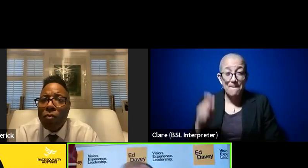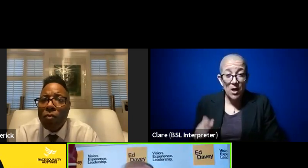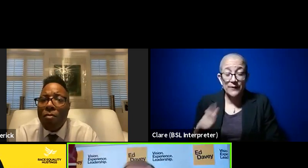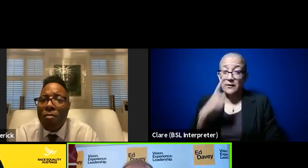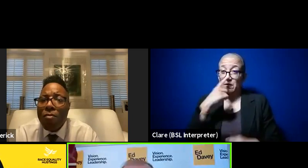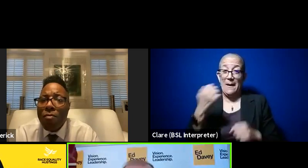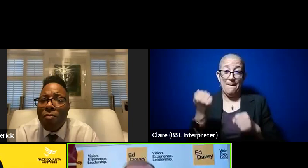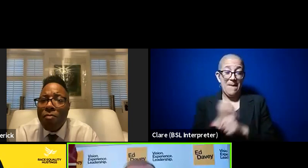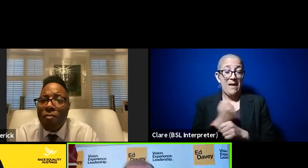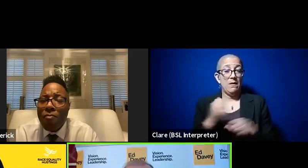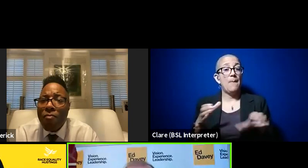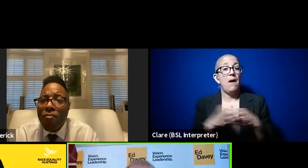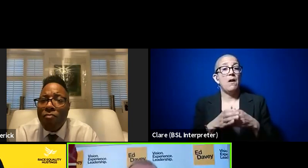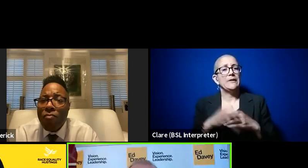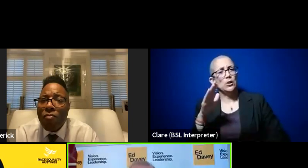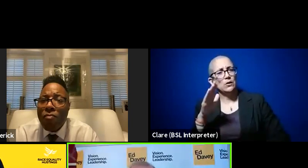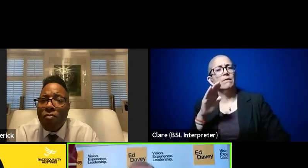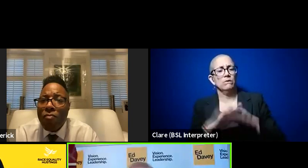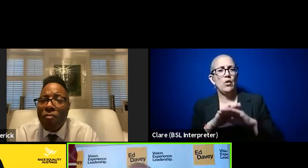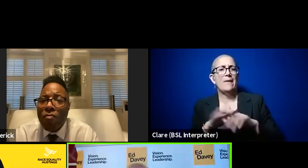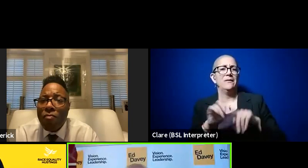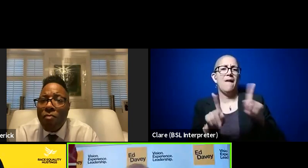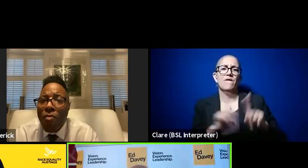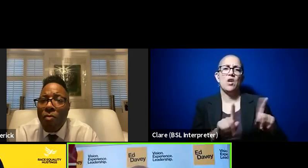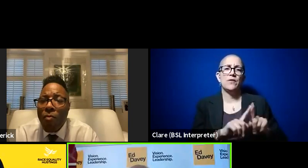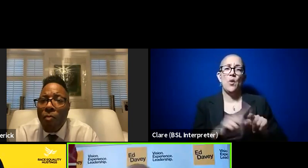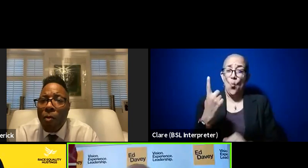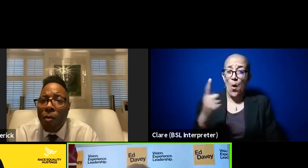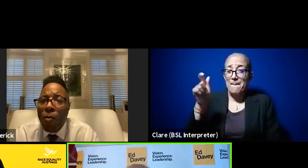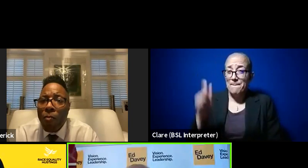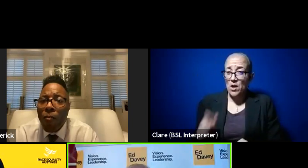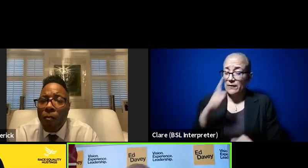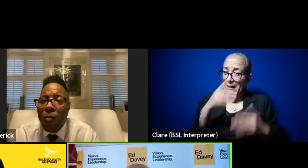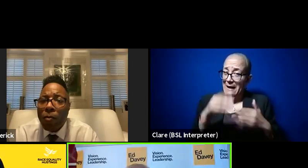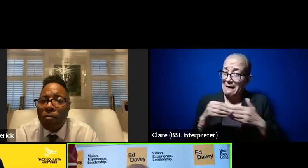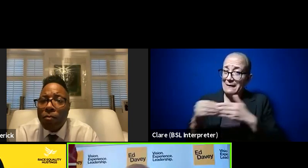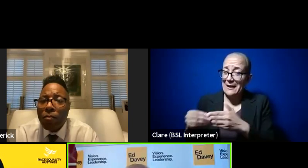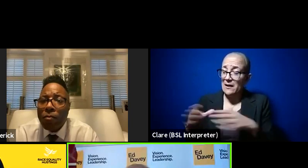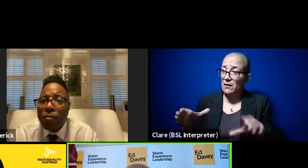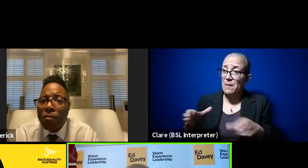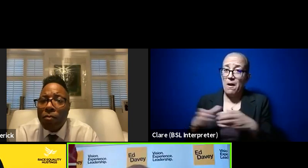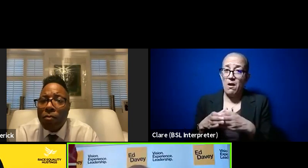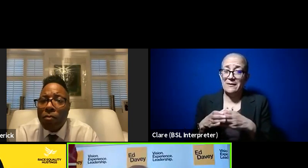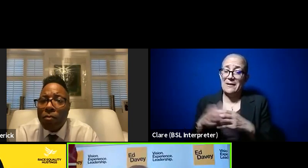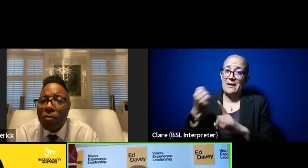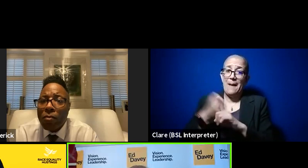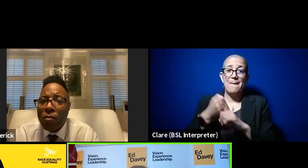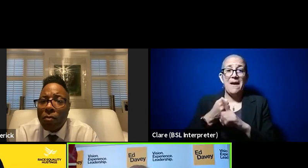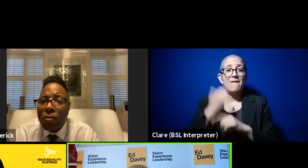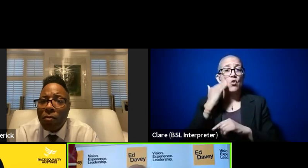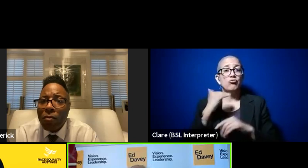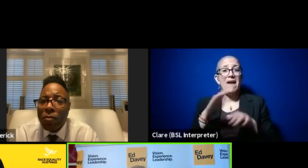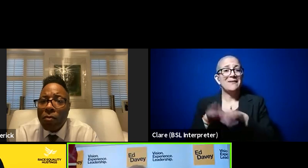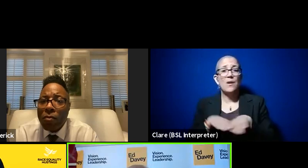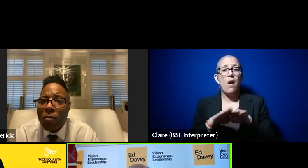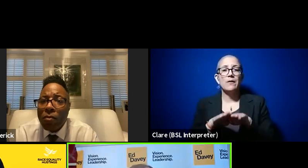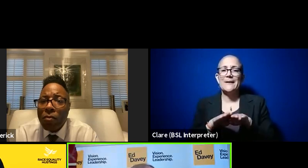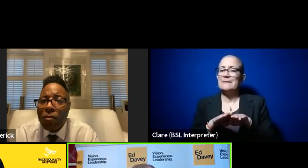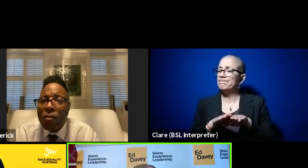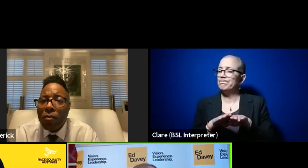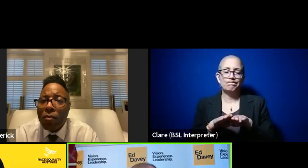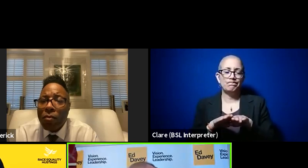truly diverse. No single person can lead our party in the campaign on race equality. You've got to build a